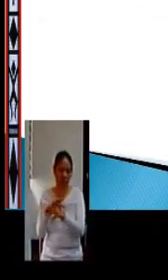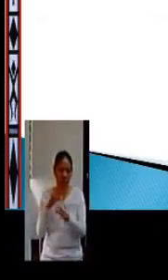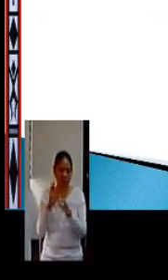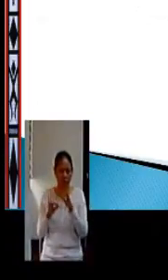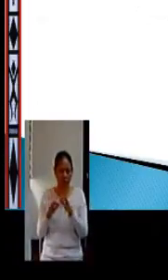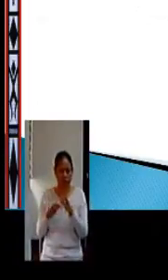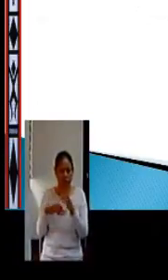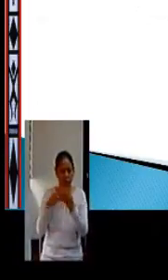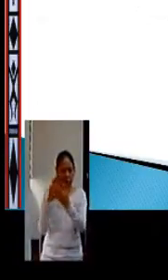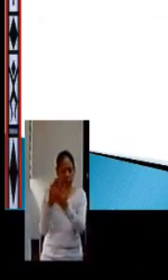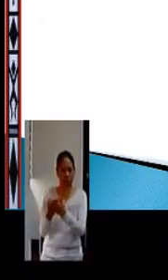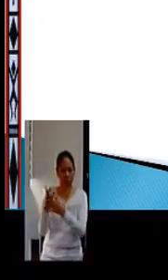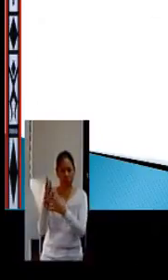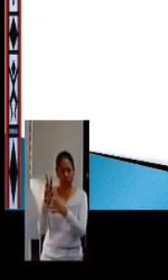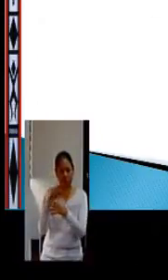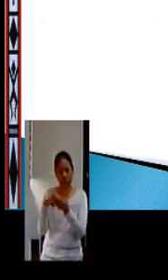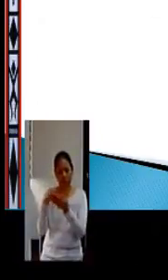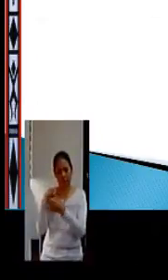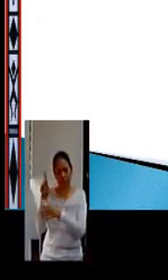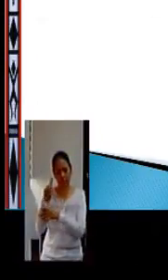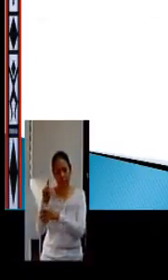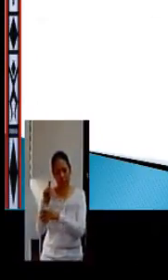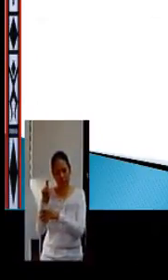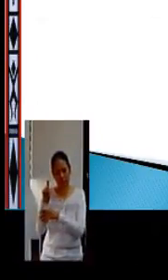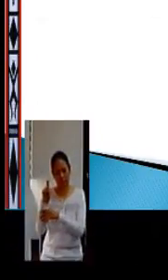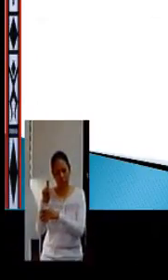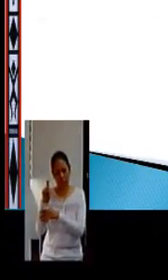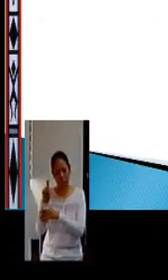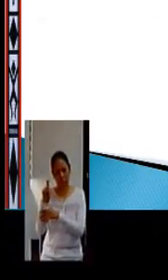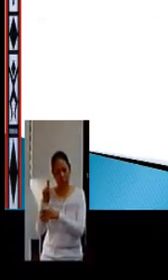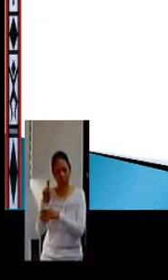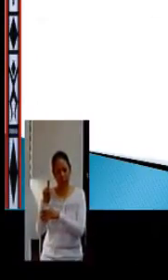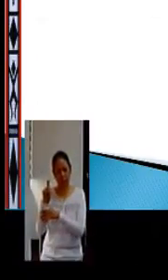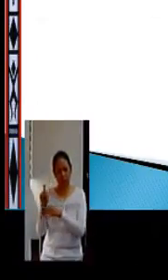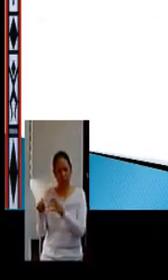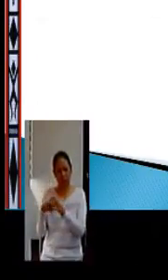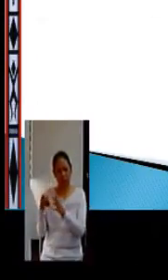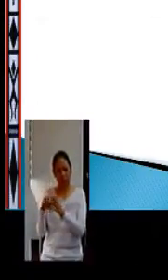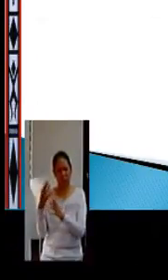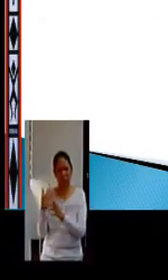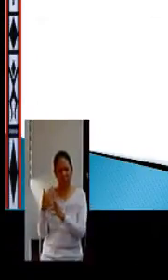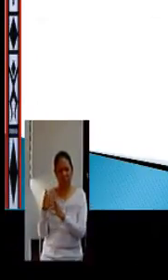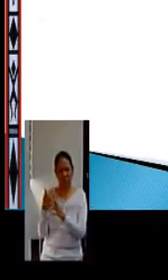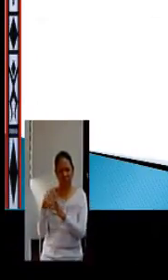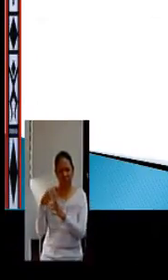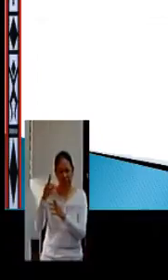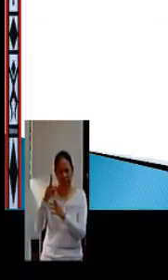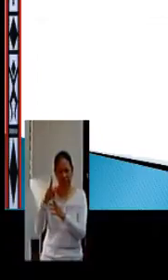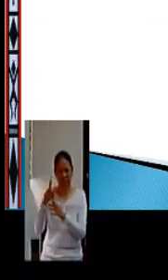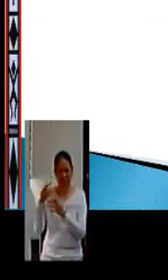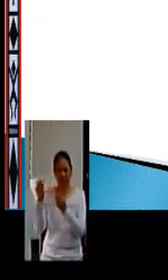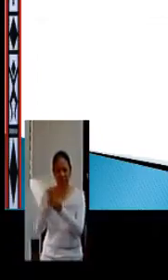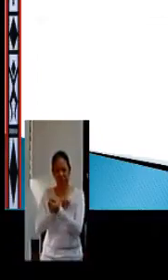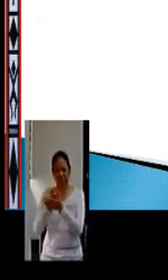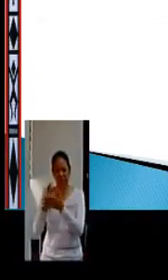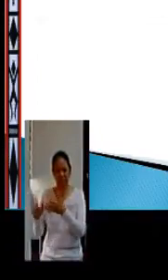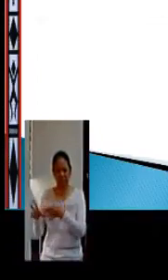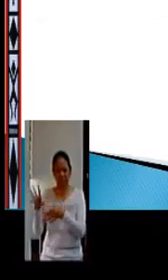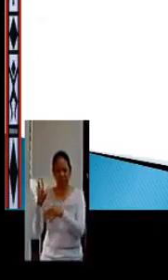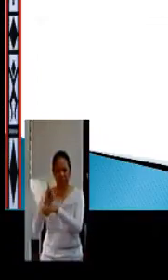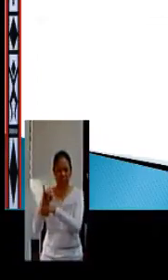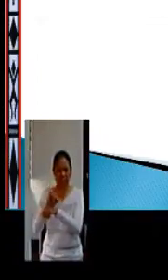kukunin mo na lang, imbis na organic yung iano mo, eh, may butas-butas kasi inano ng mga peste, then of course the people,